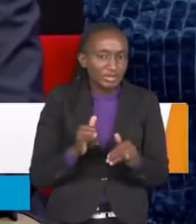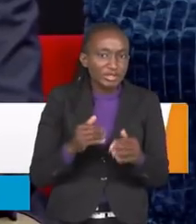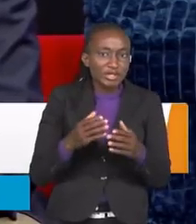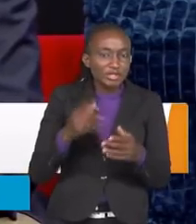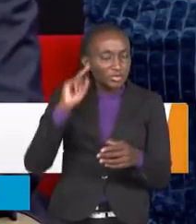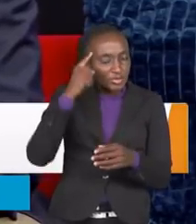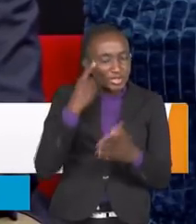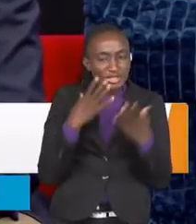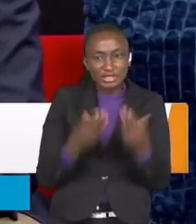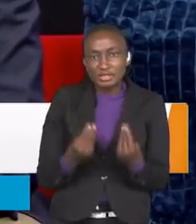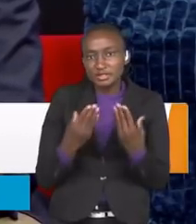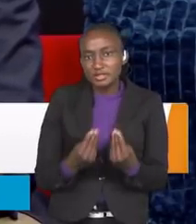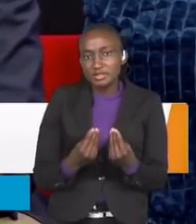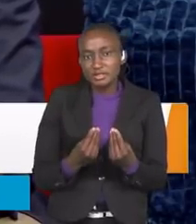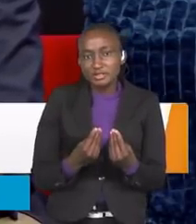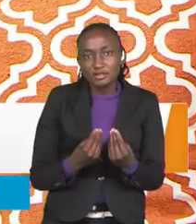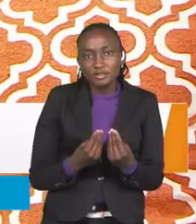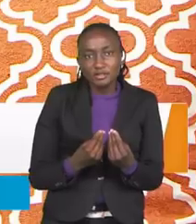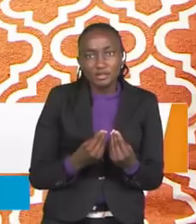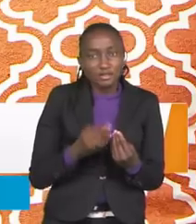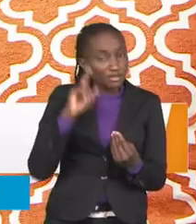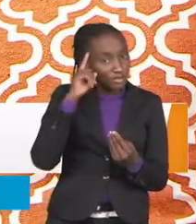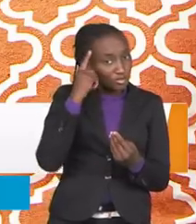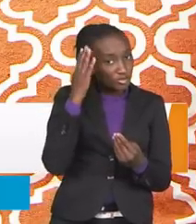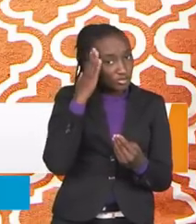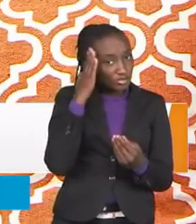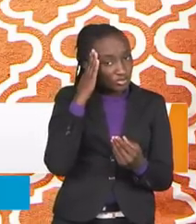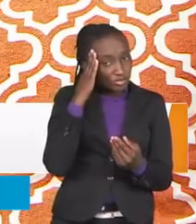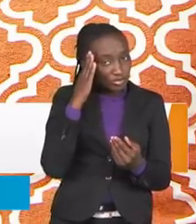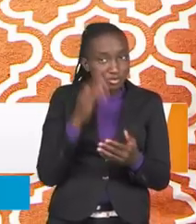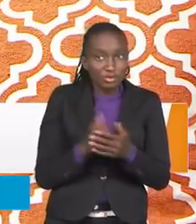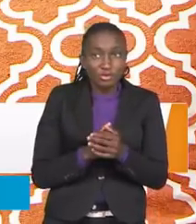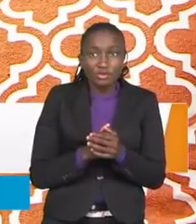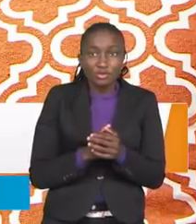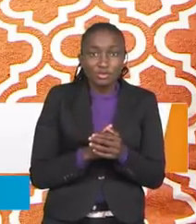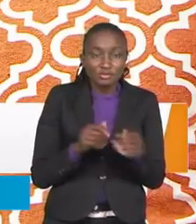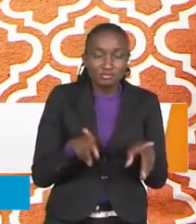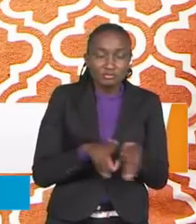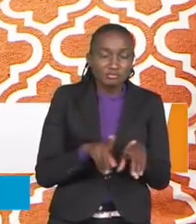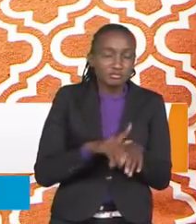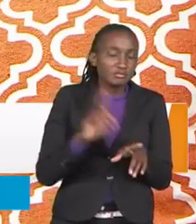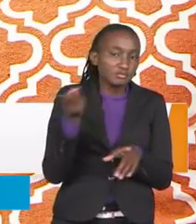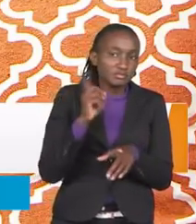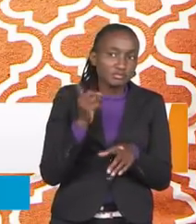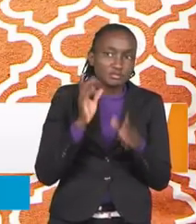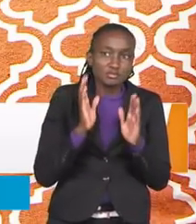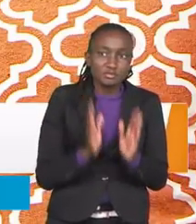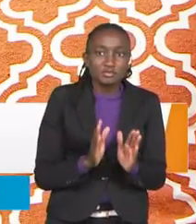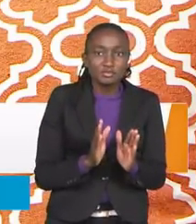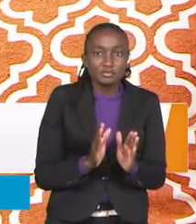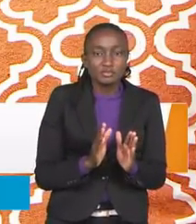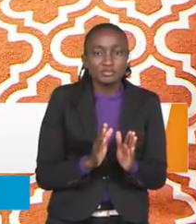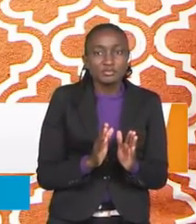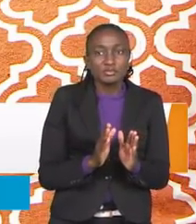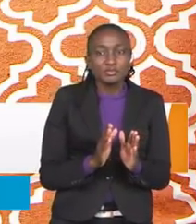Clean water, for that matter. Yeah, and, and I think you know that that as Nairobians, let me call us that,